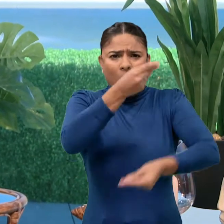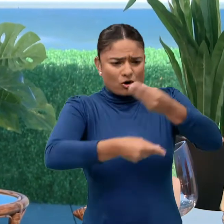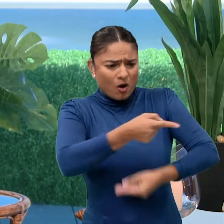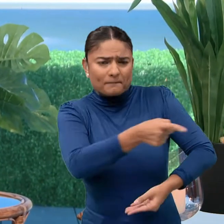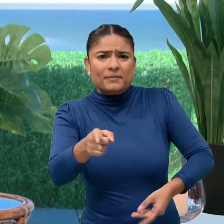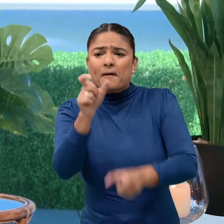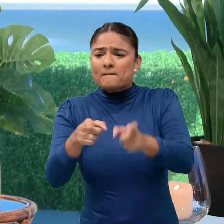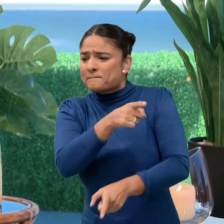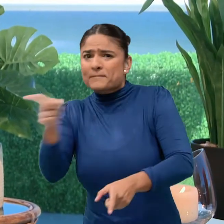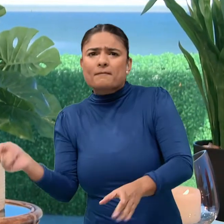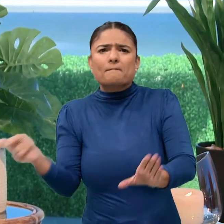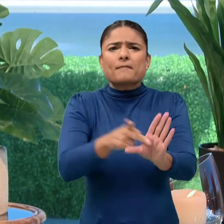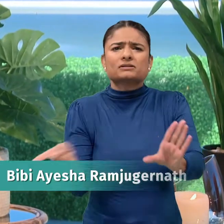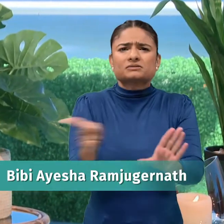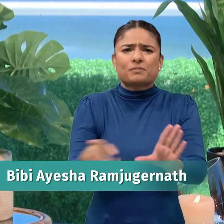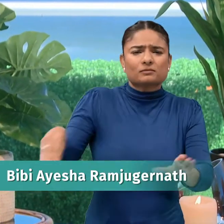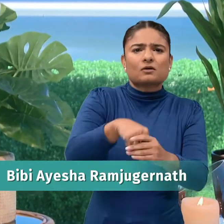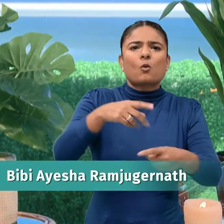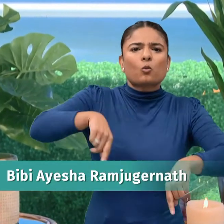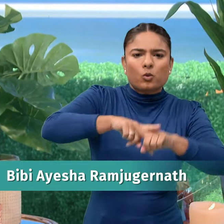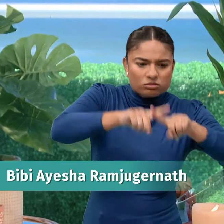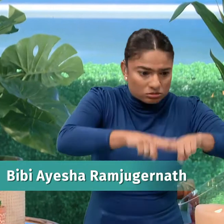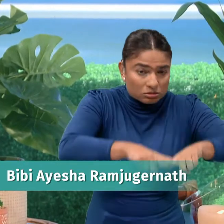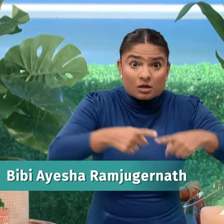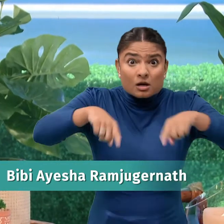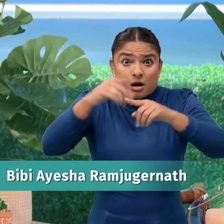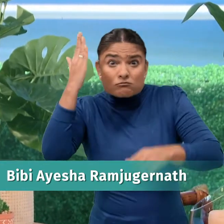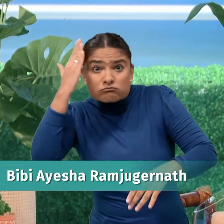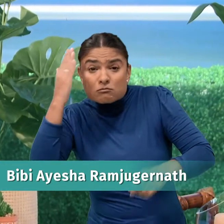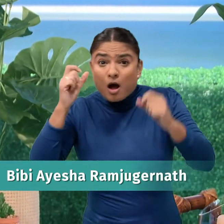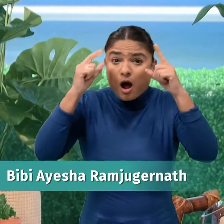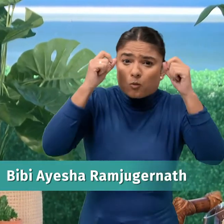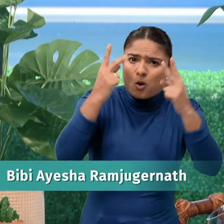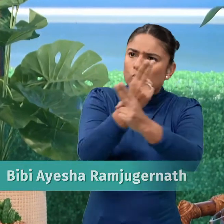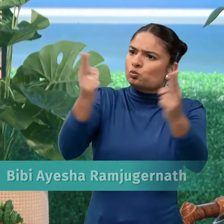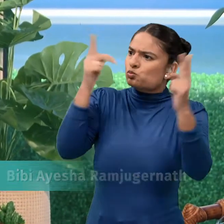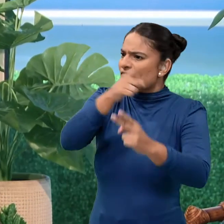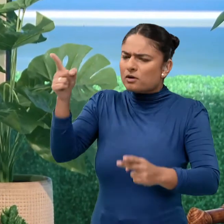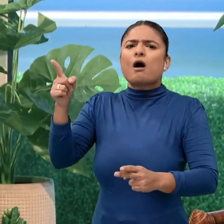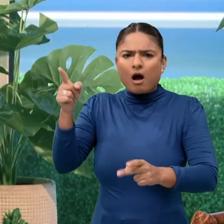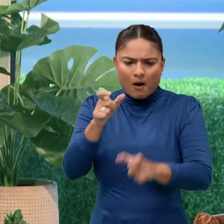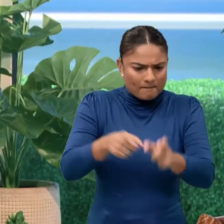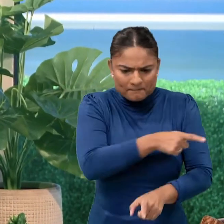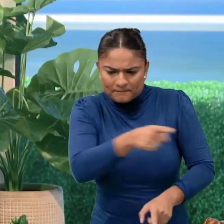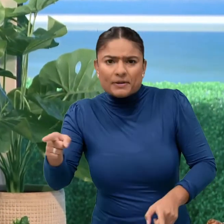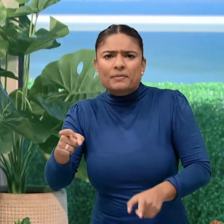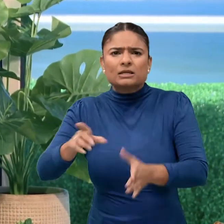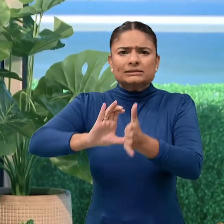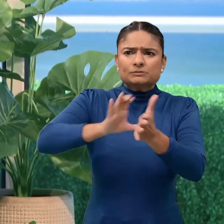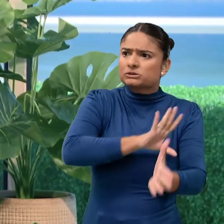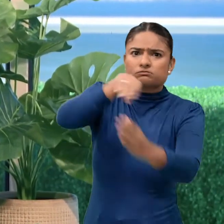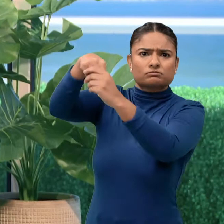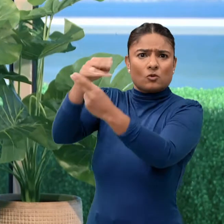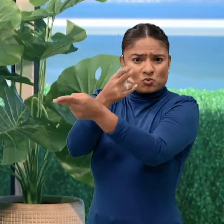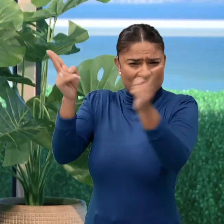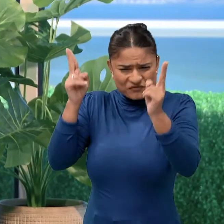disabilities depend to a large extent on the awareness and knowledge university graduates have of universal design and disability